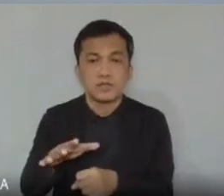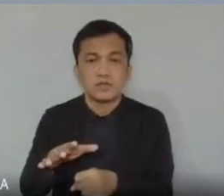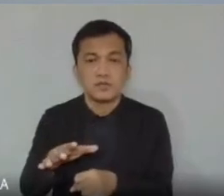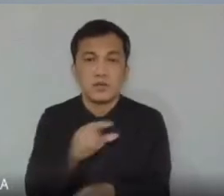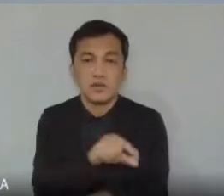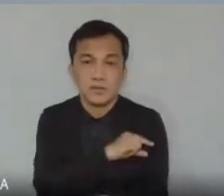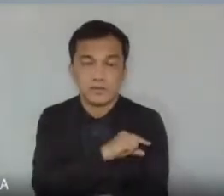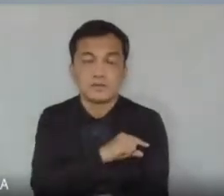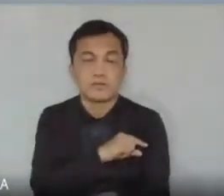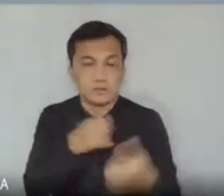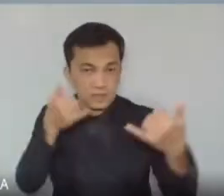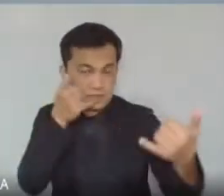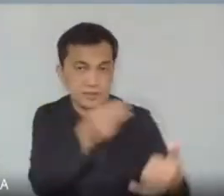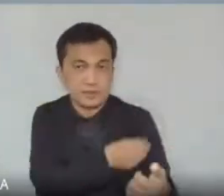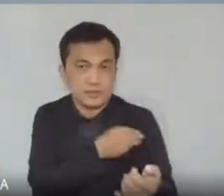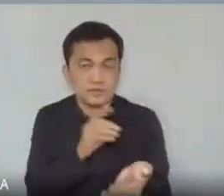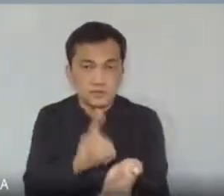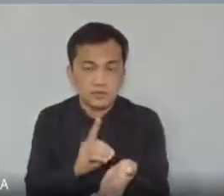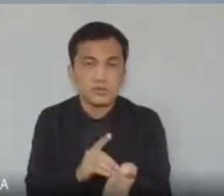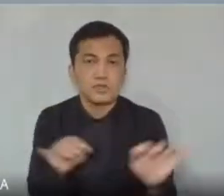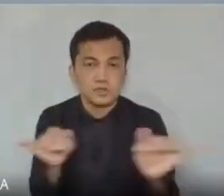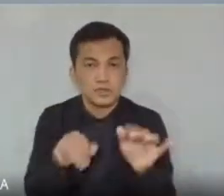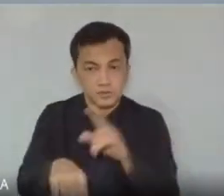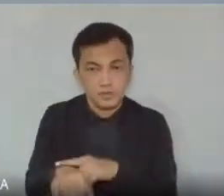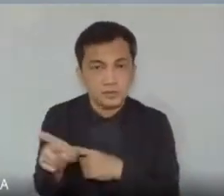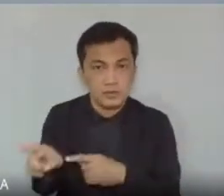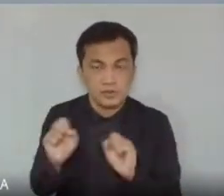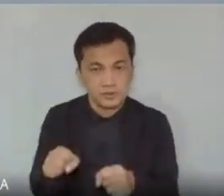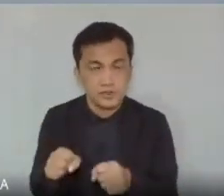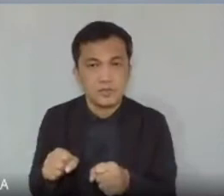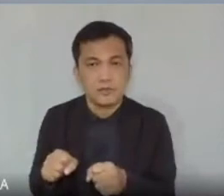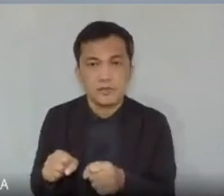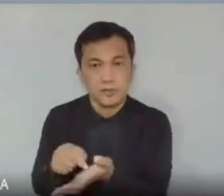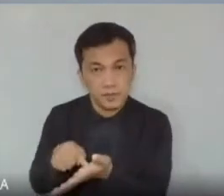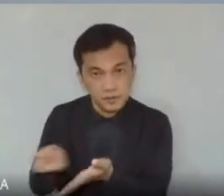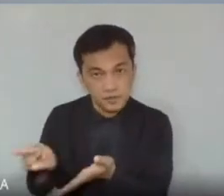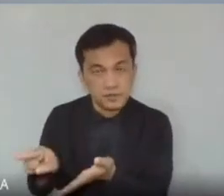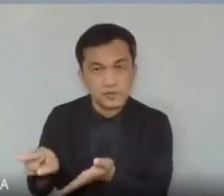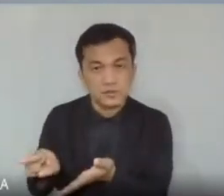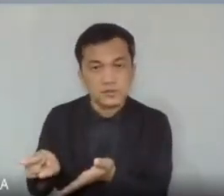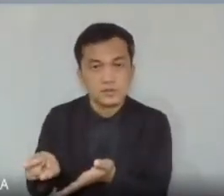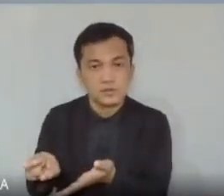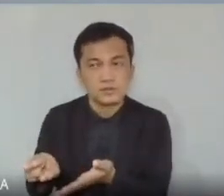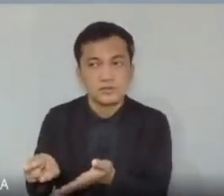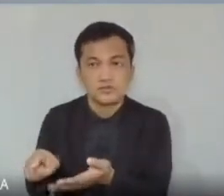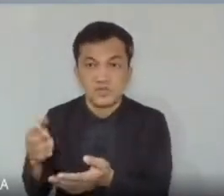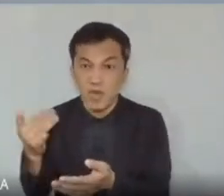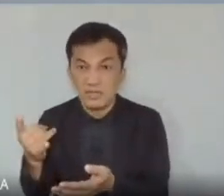our call centers and our telemedicine equipment. So far, our plans for